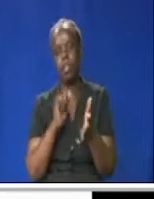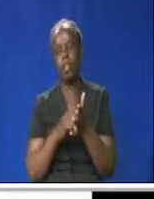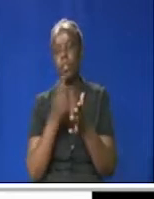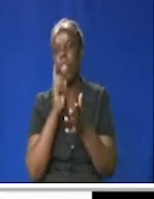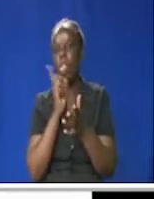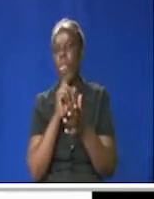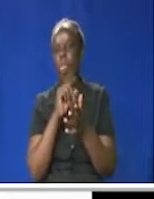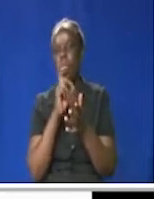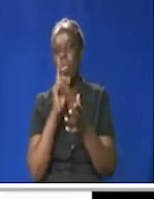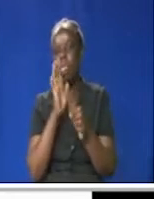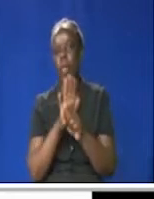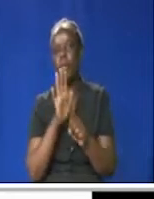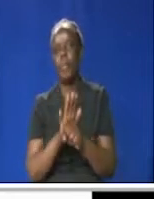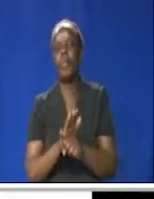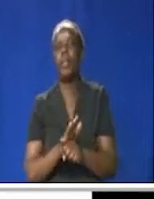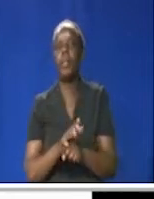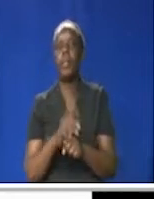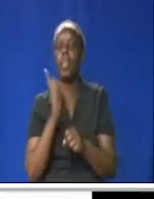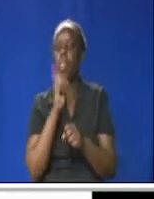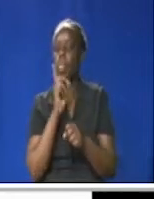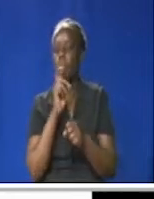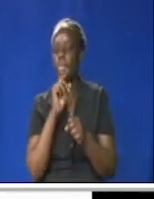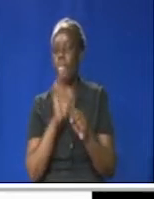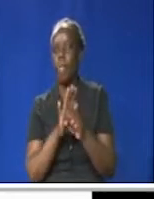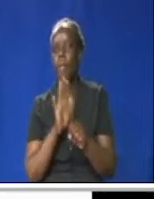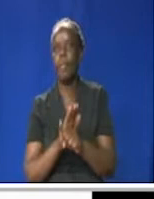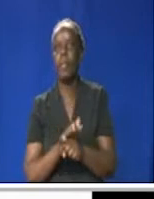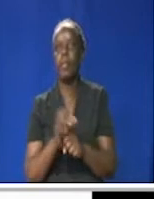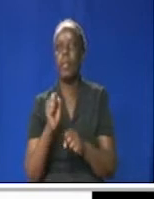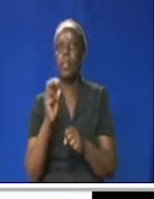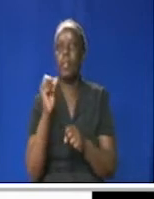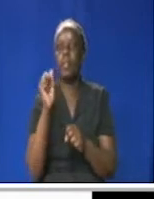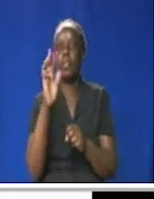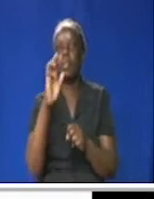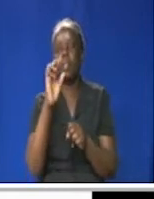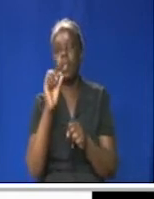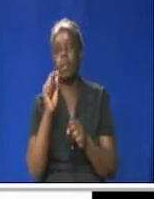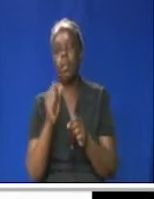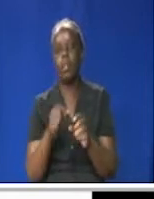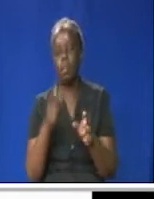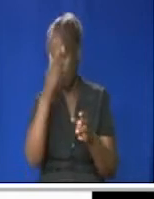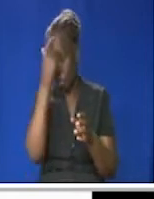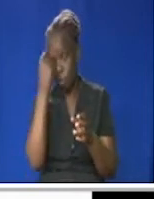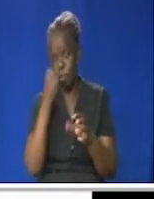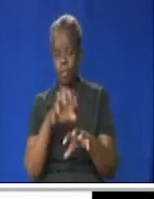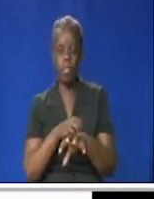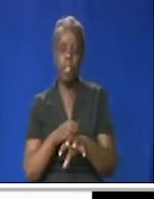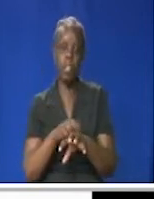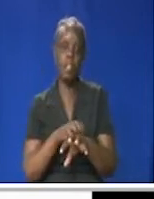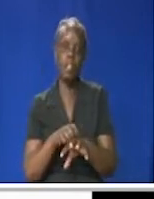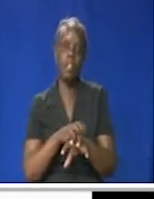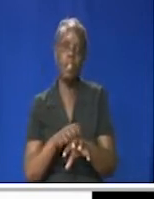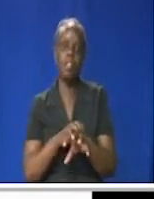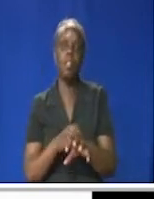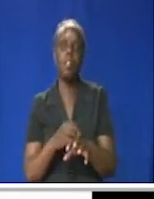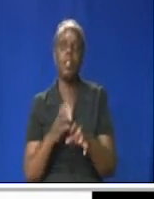taste. Others, they are bitter. The sour taste is due to presence of the acids, while the bitter taste